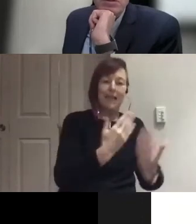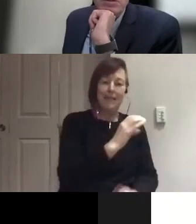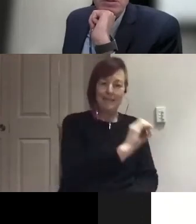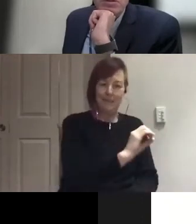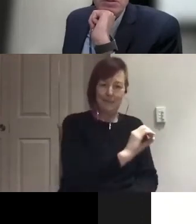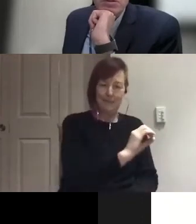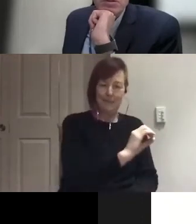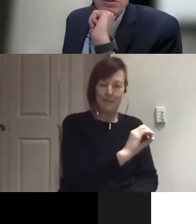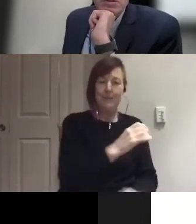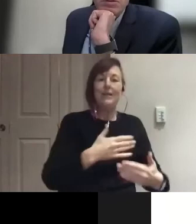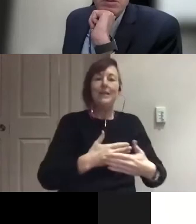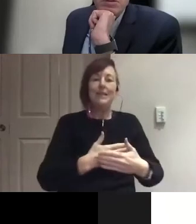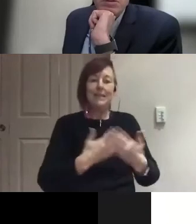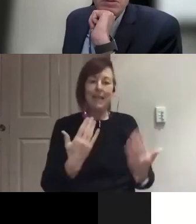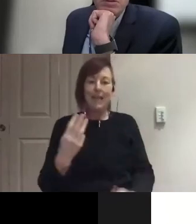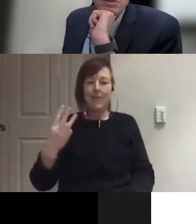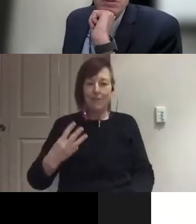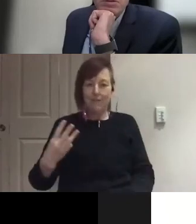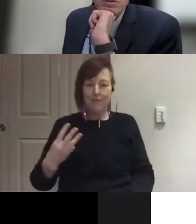day 14 is the last day of quarantine.